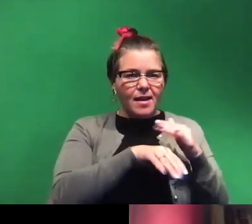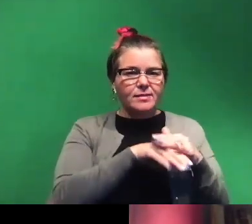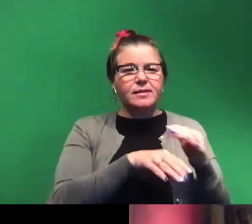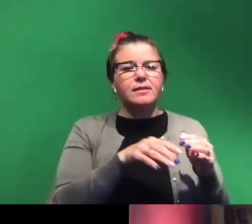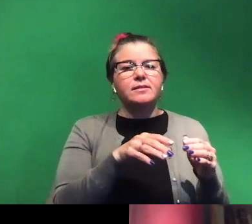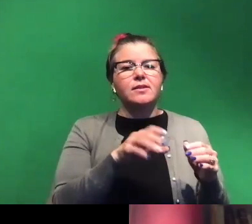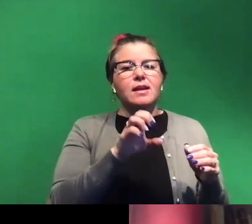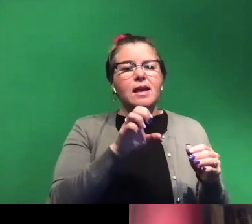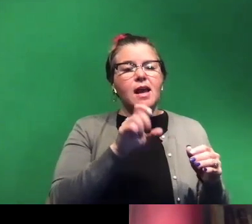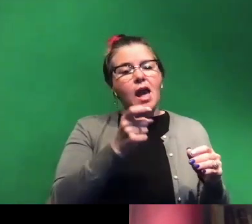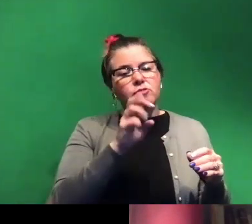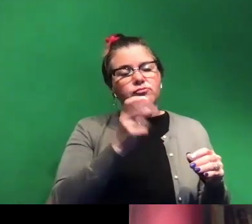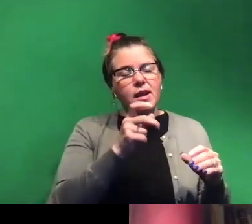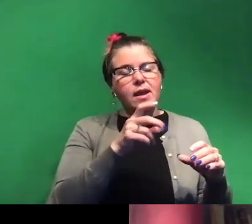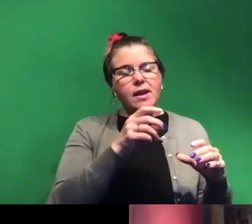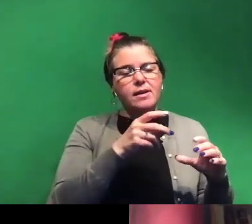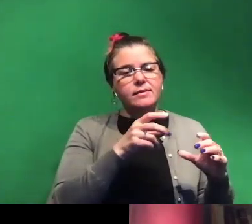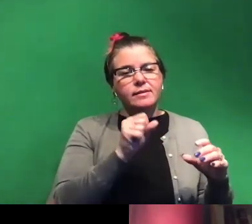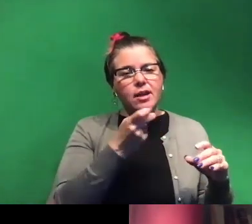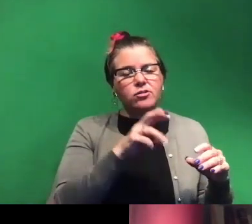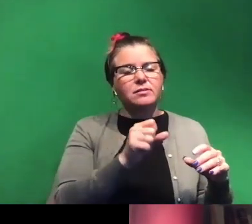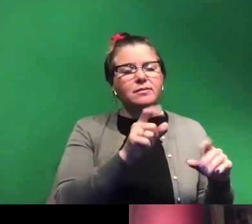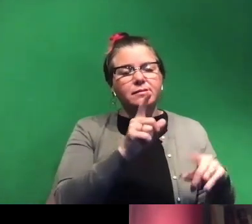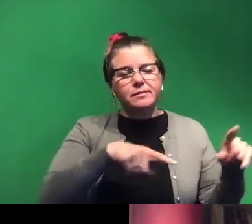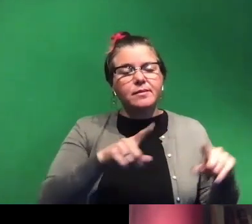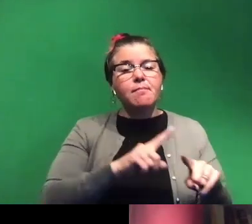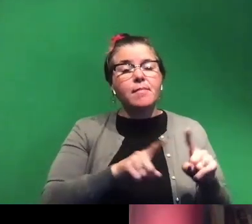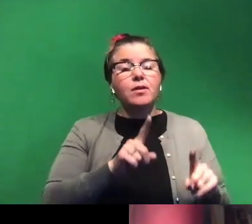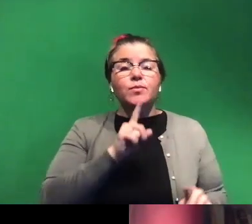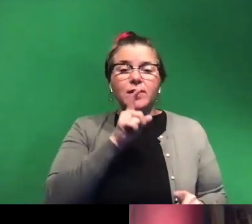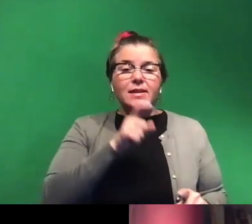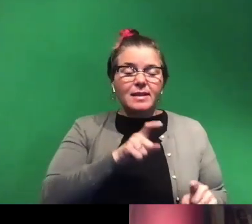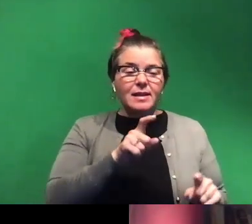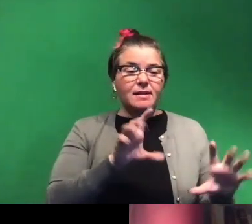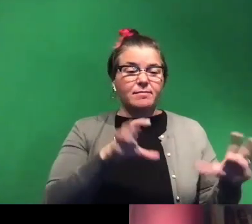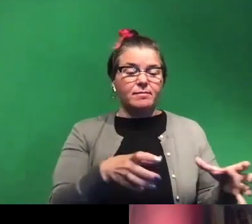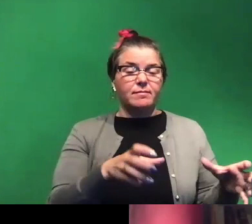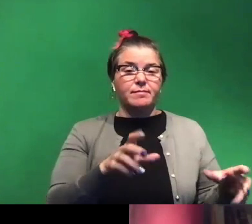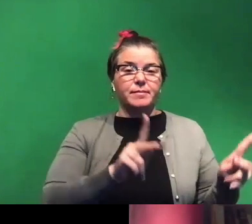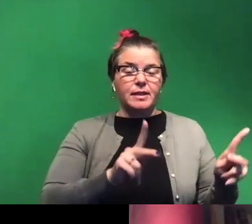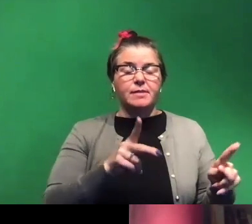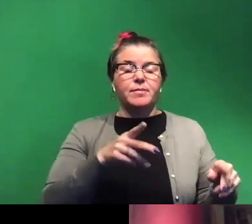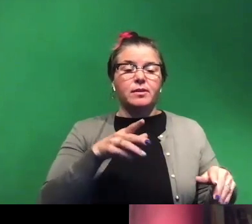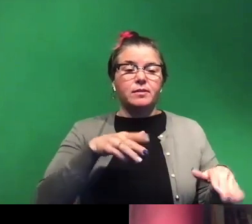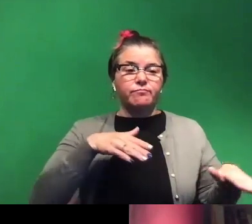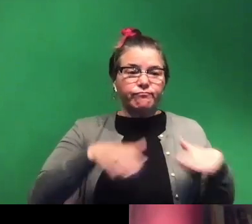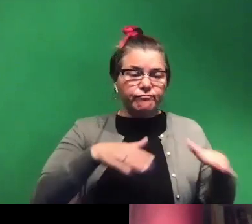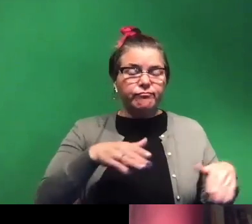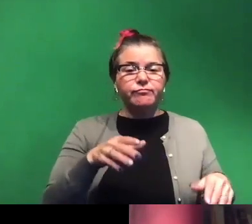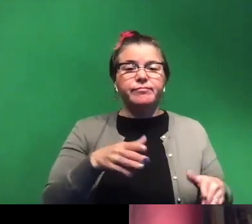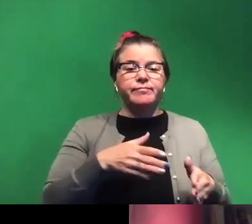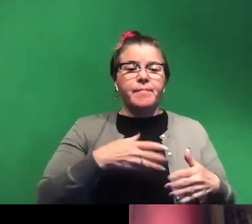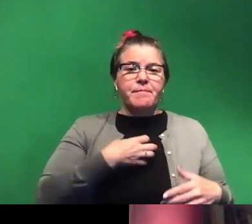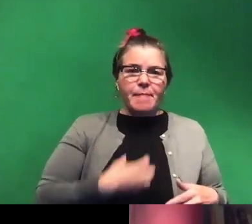X-ray scanners and all that sort of thing. But we really need the folks who just get their boots on the ground and have a passion for